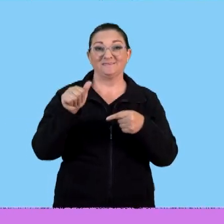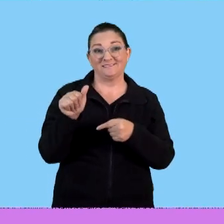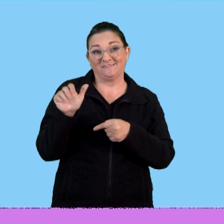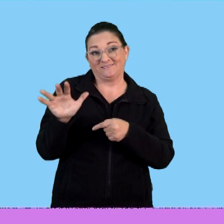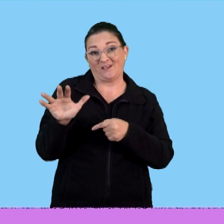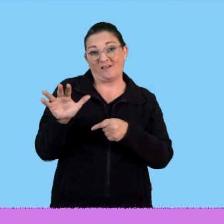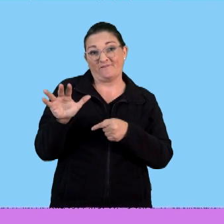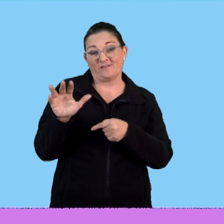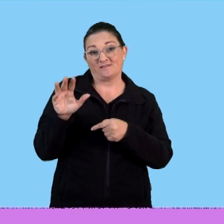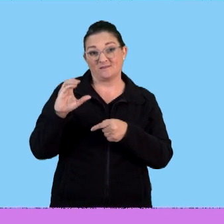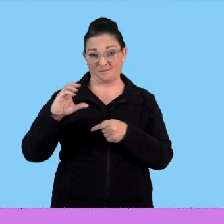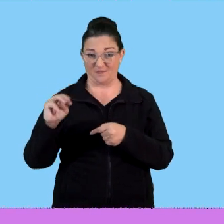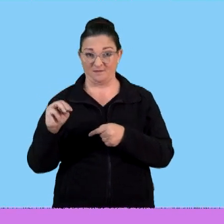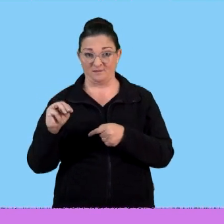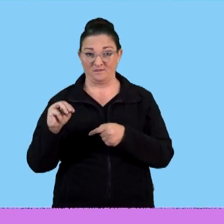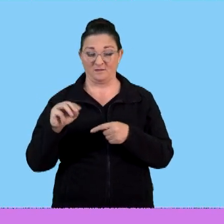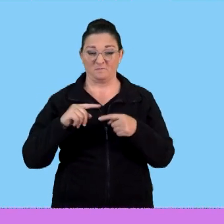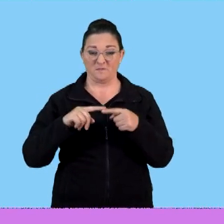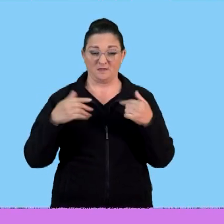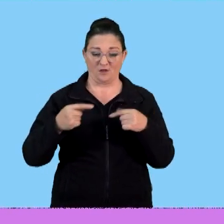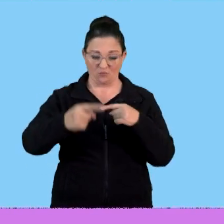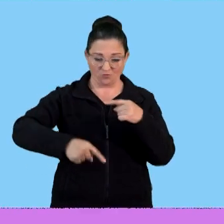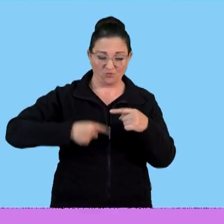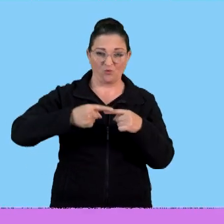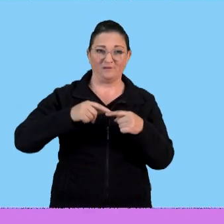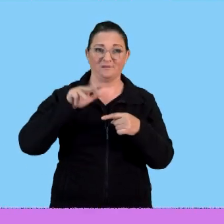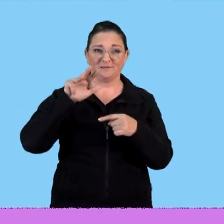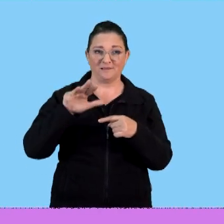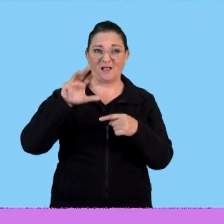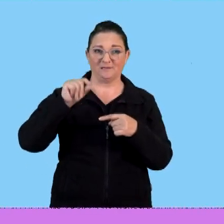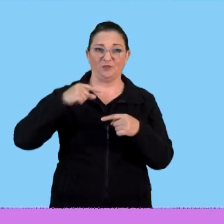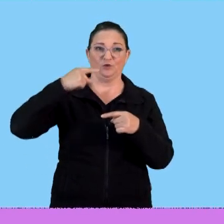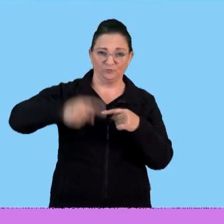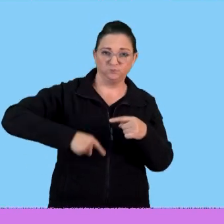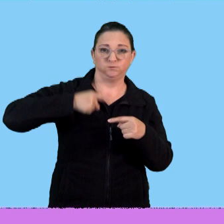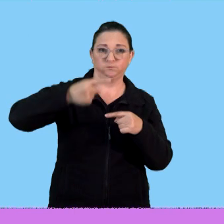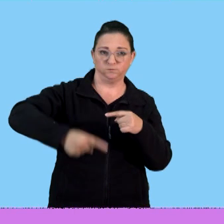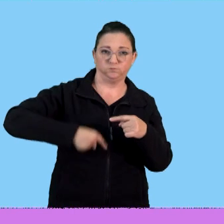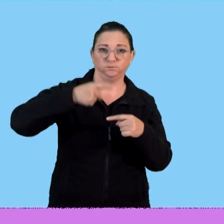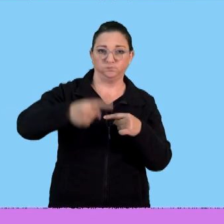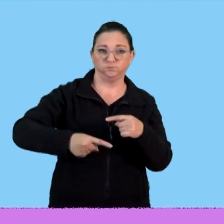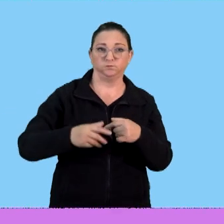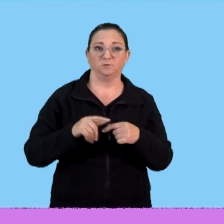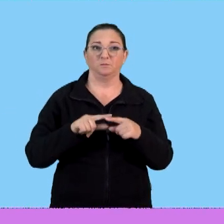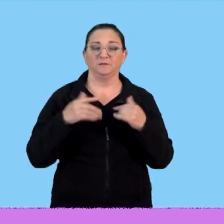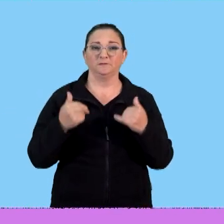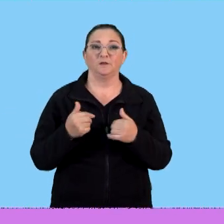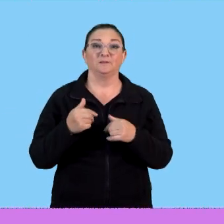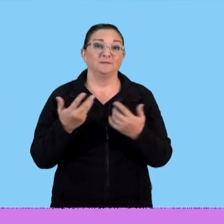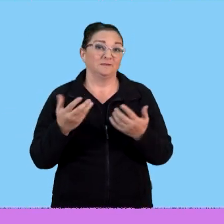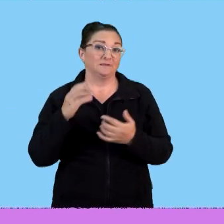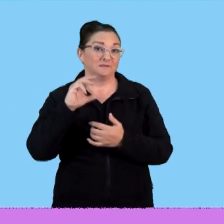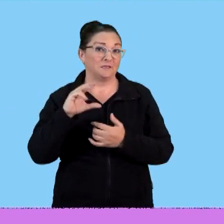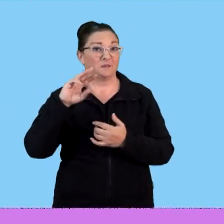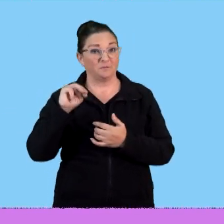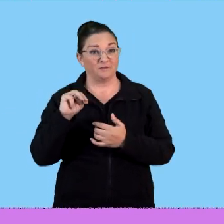of 65 centimeters. The wheel makes 90 complete revolutions. Determine